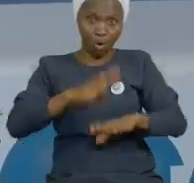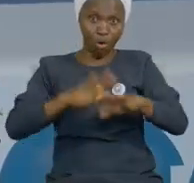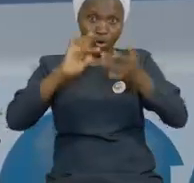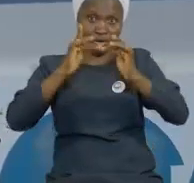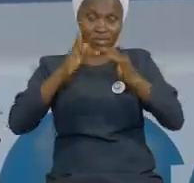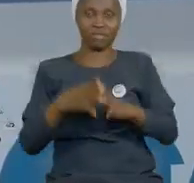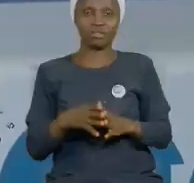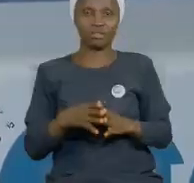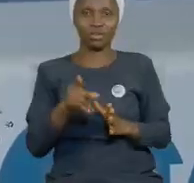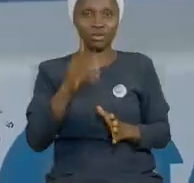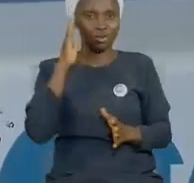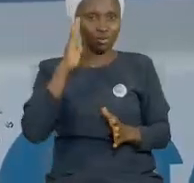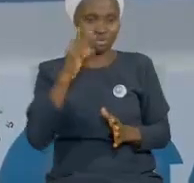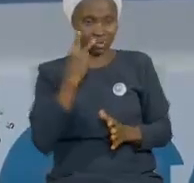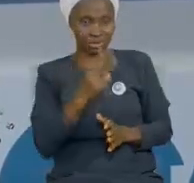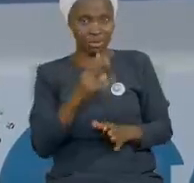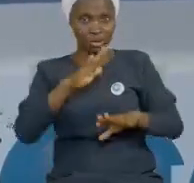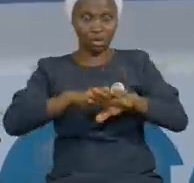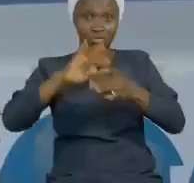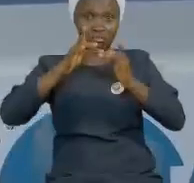that link and you have a formula.